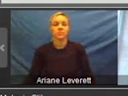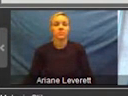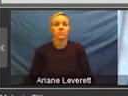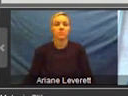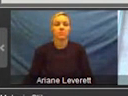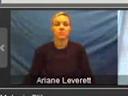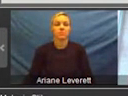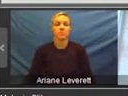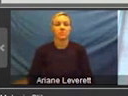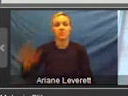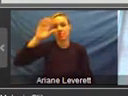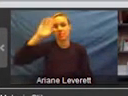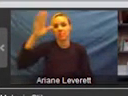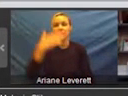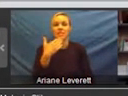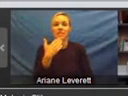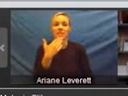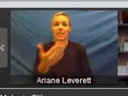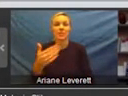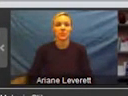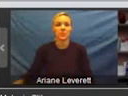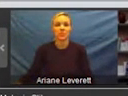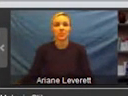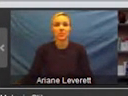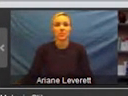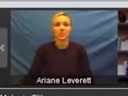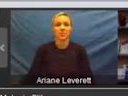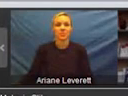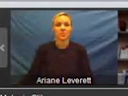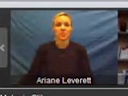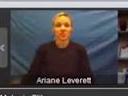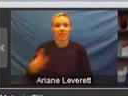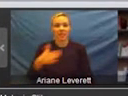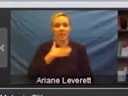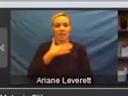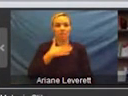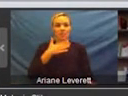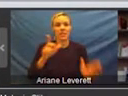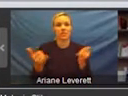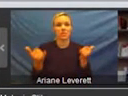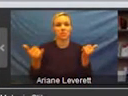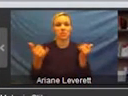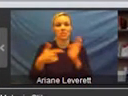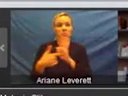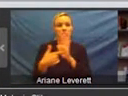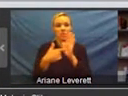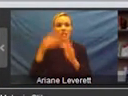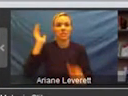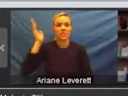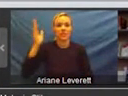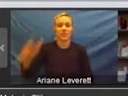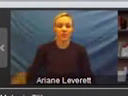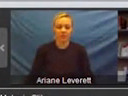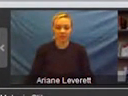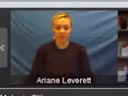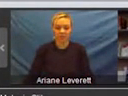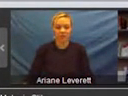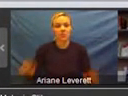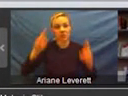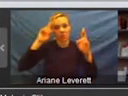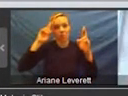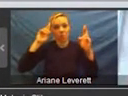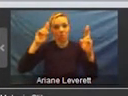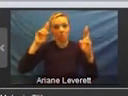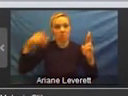Yeah, thank you very much. We're also really happy to be presenting today. I hope you can all hear and see